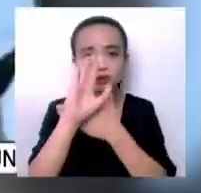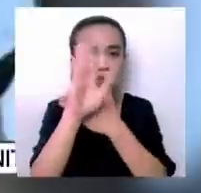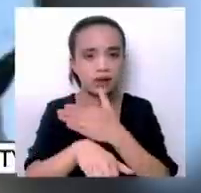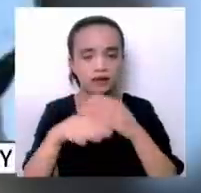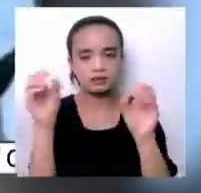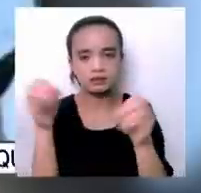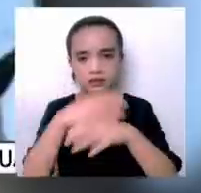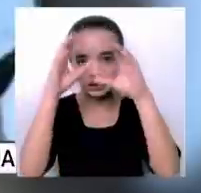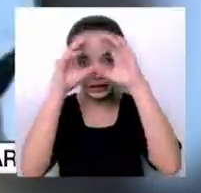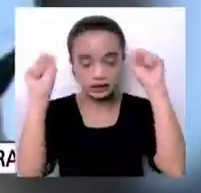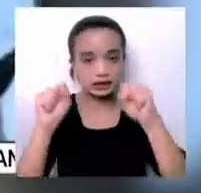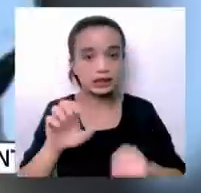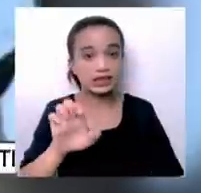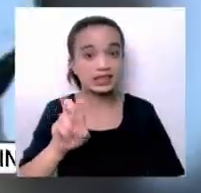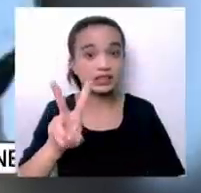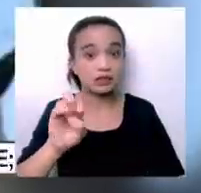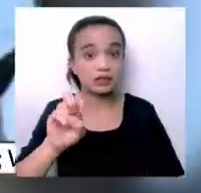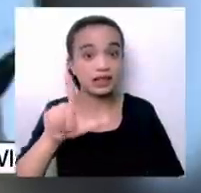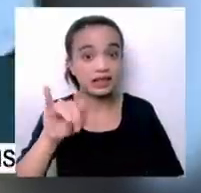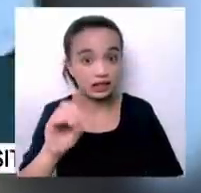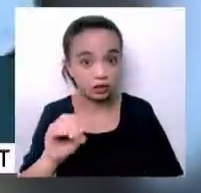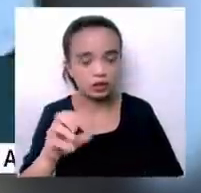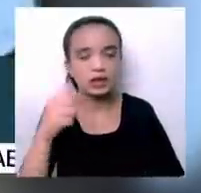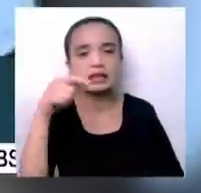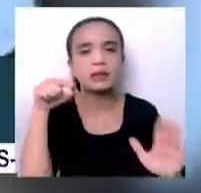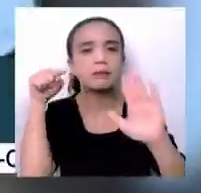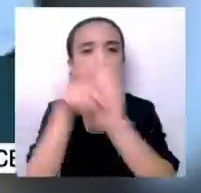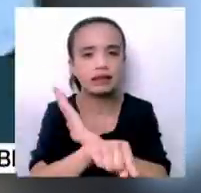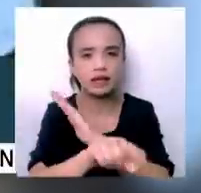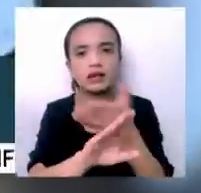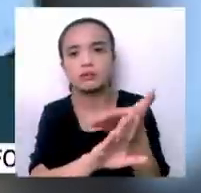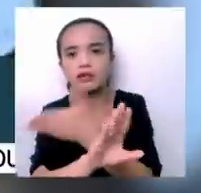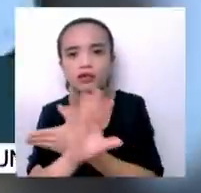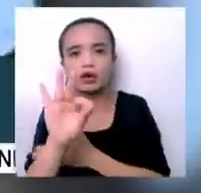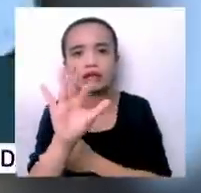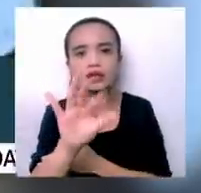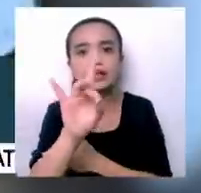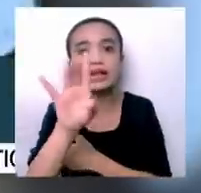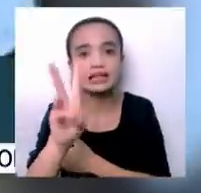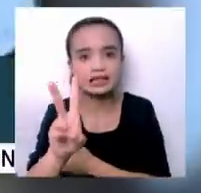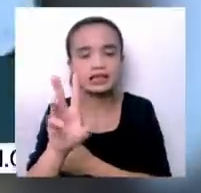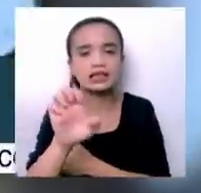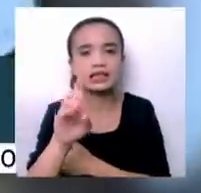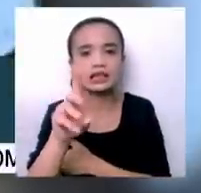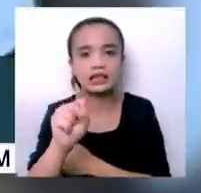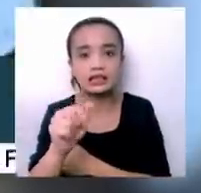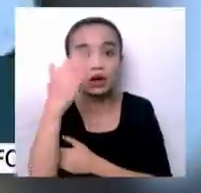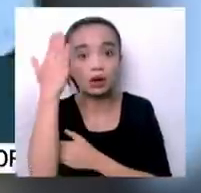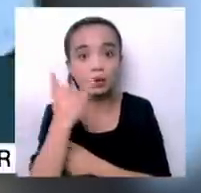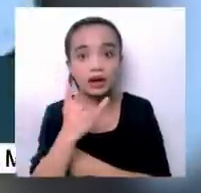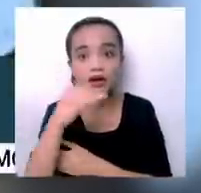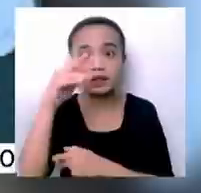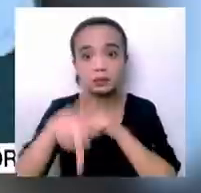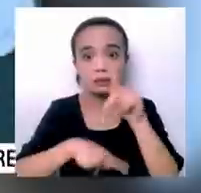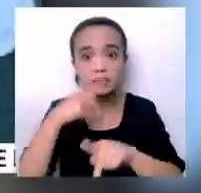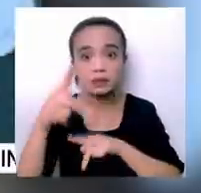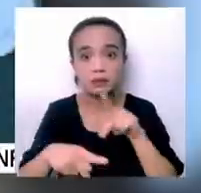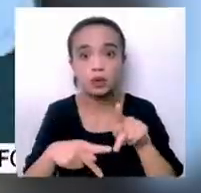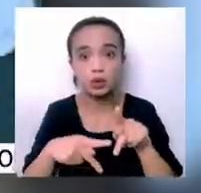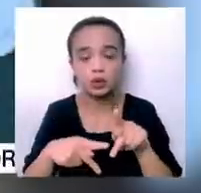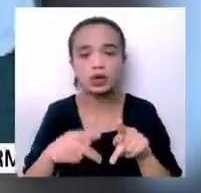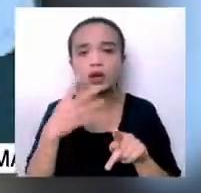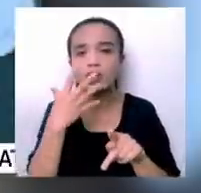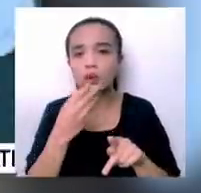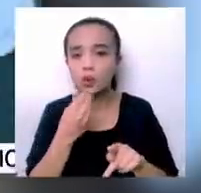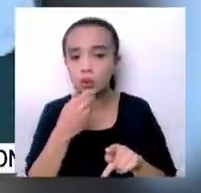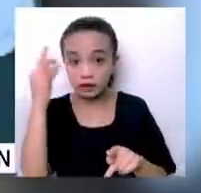Evelio Javier was killed weeks before the 1986 EDSA revolt by men who were allegedly under orders from an ally of